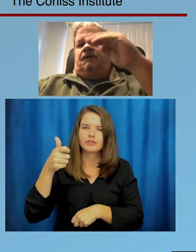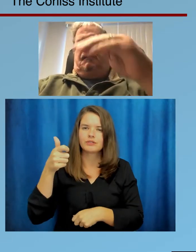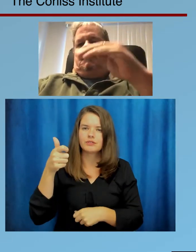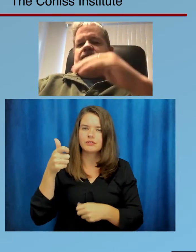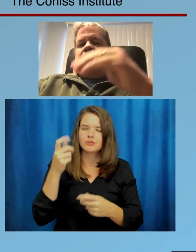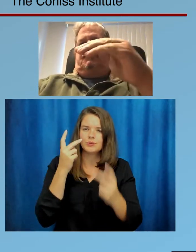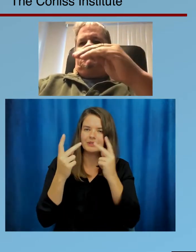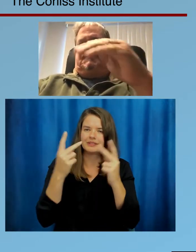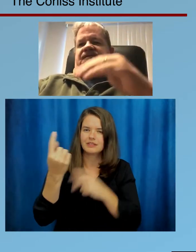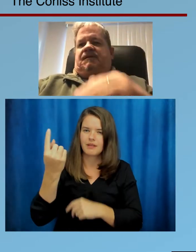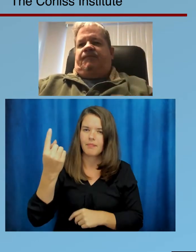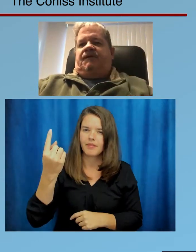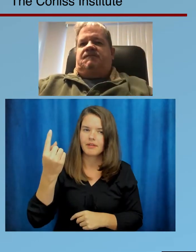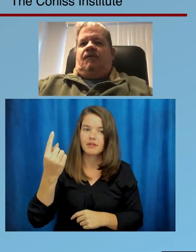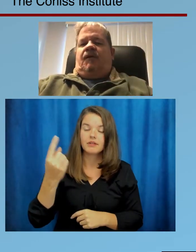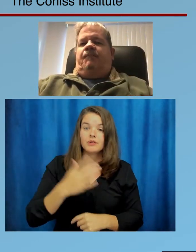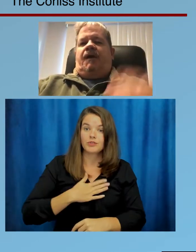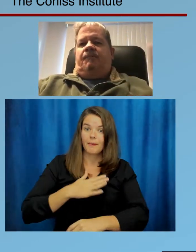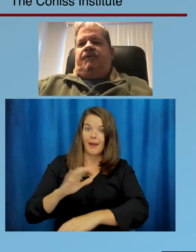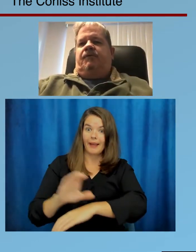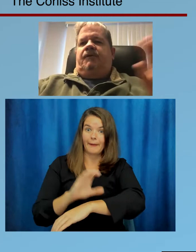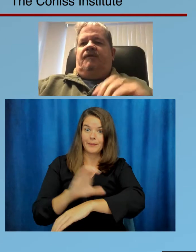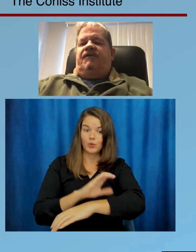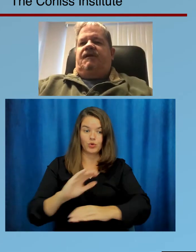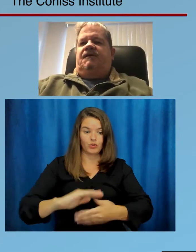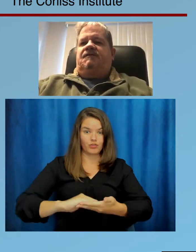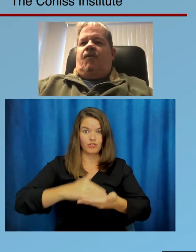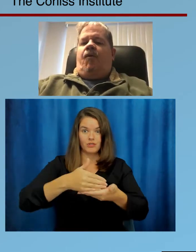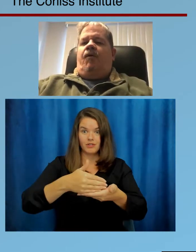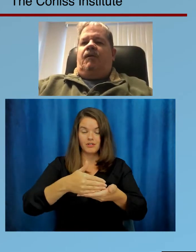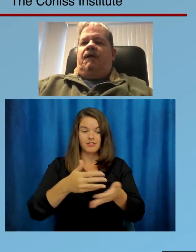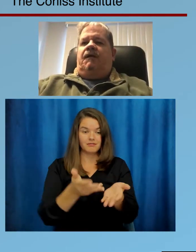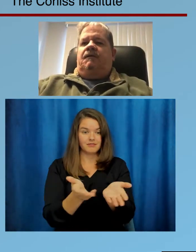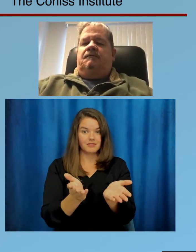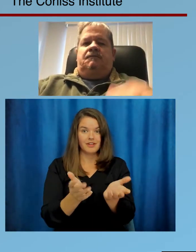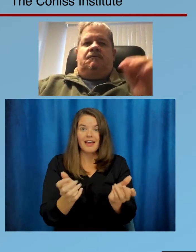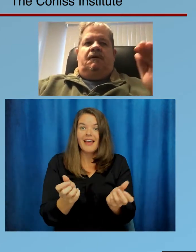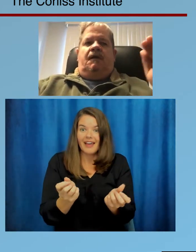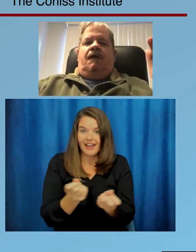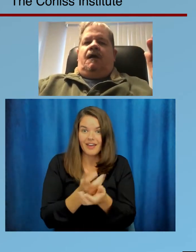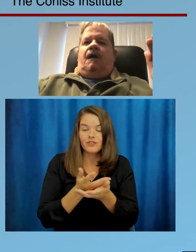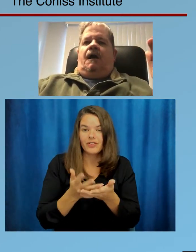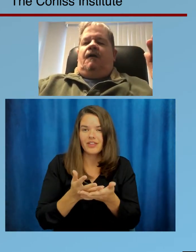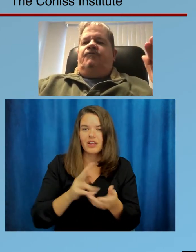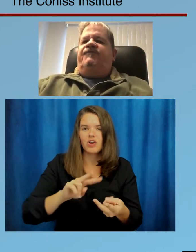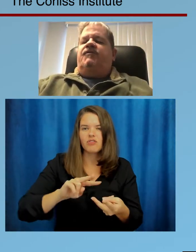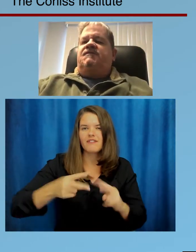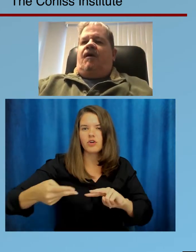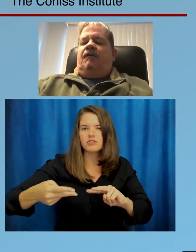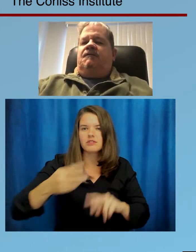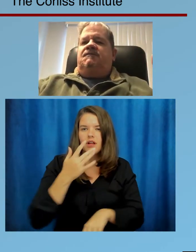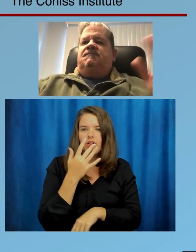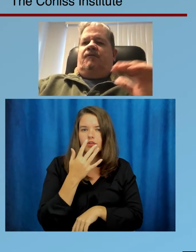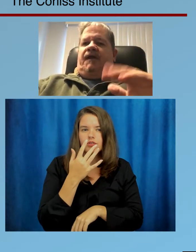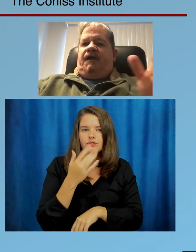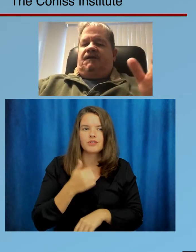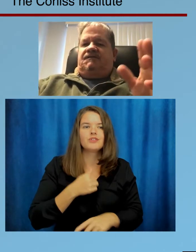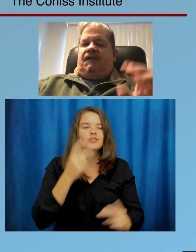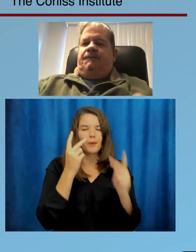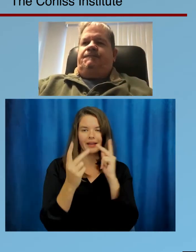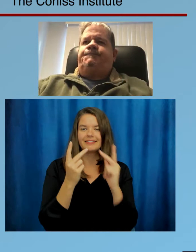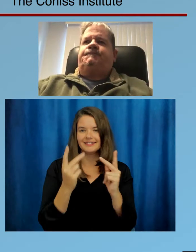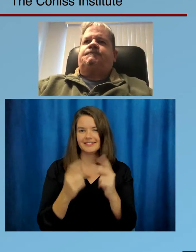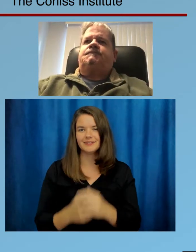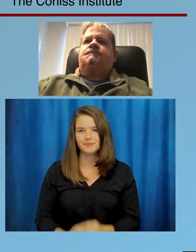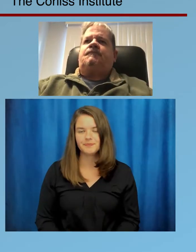harder to see something. So, like my computer, everything is all in reverse colors so that I can